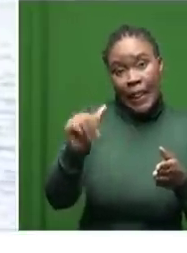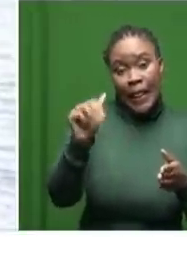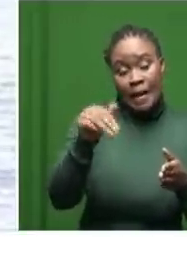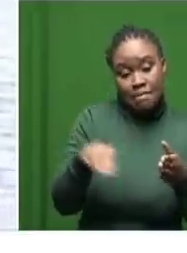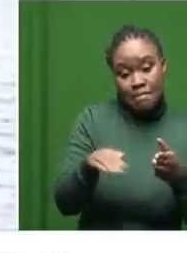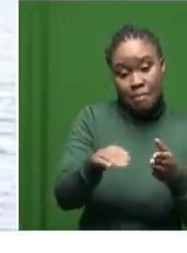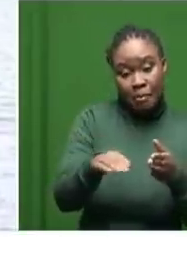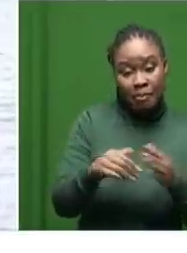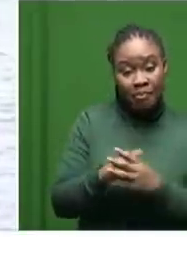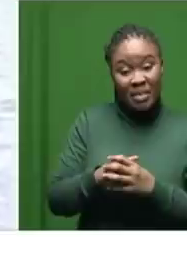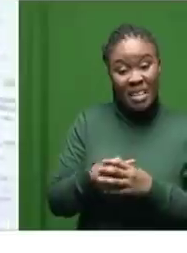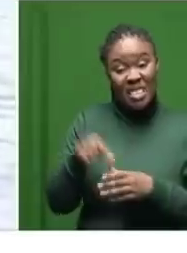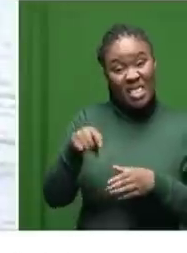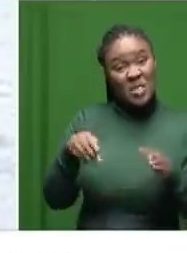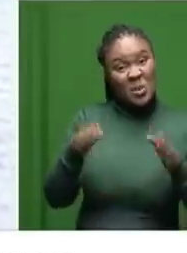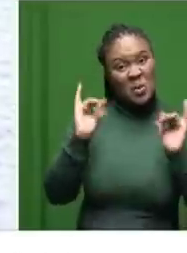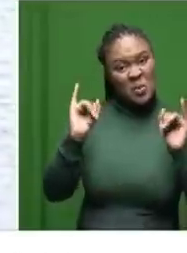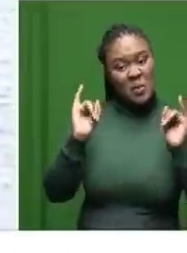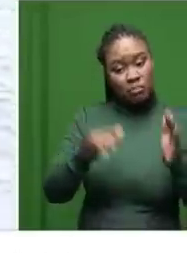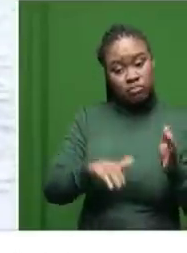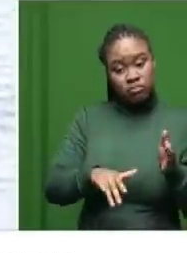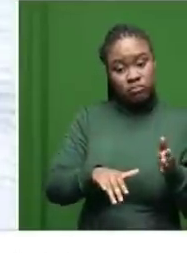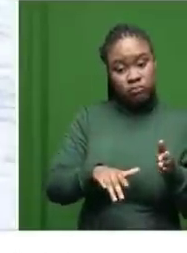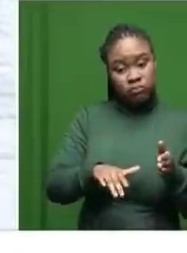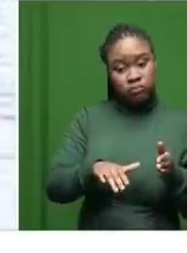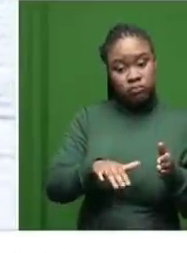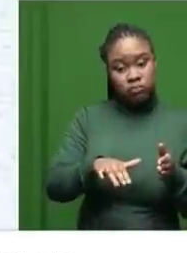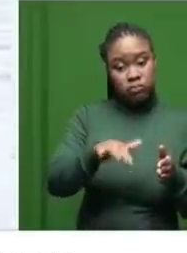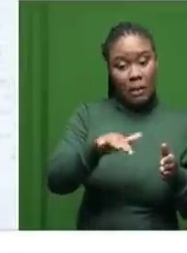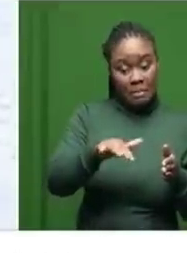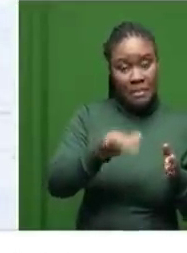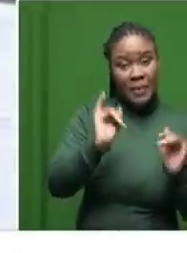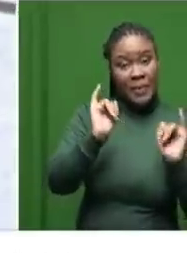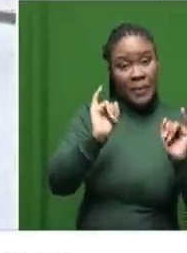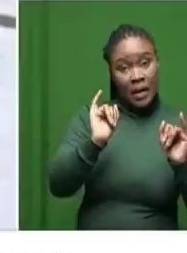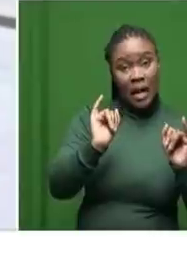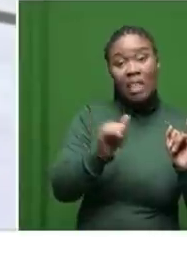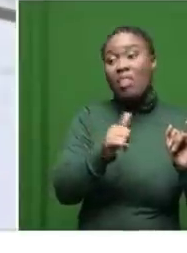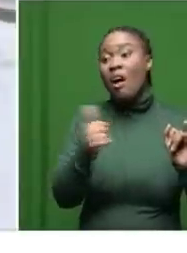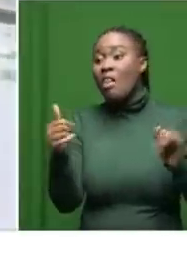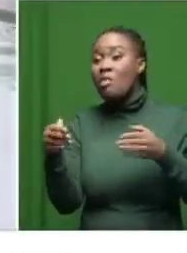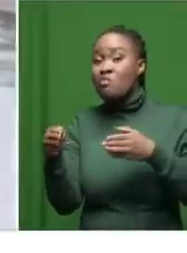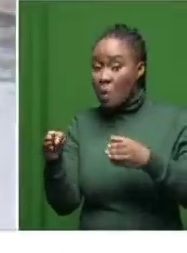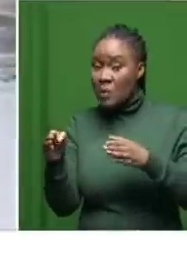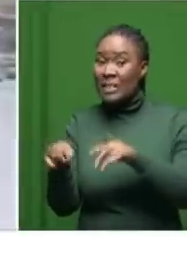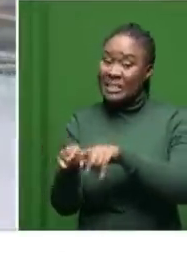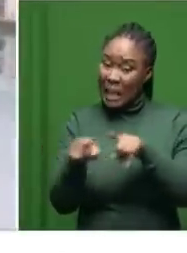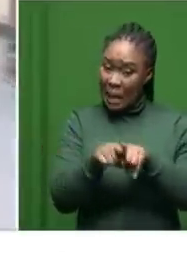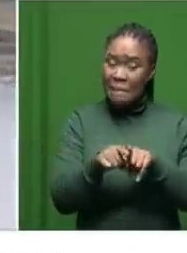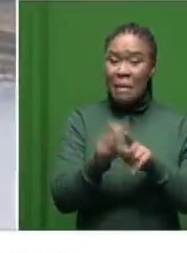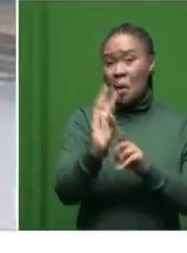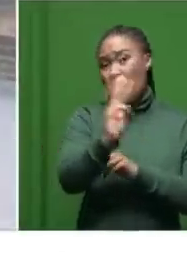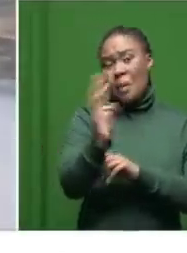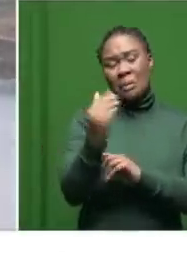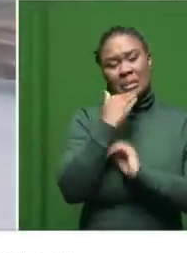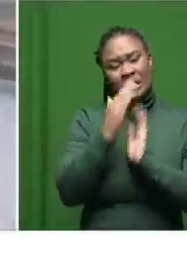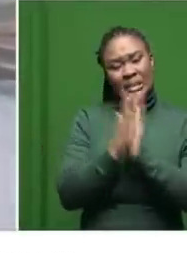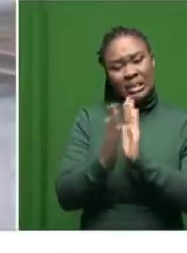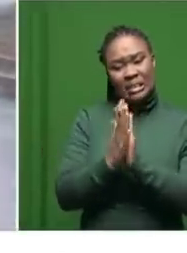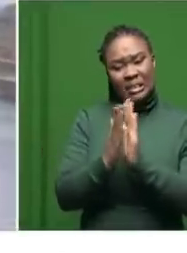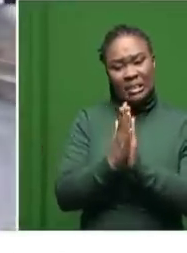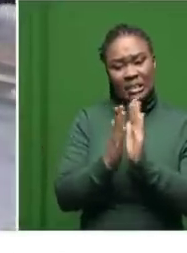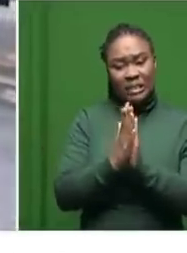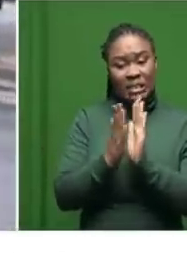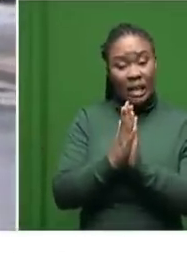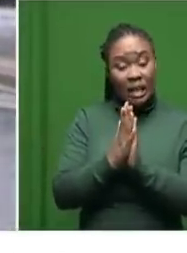road here, also the other parts of eThekwini. They've also basically been warning that people living along the